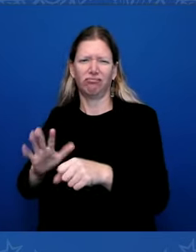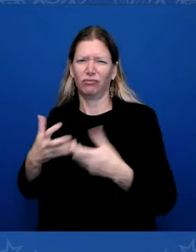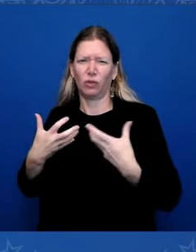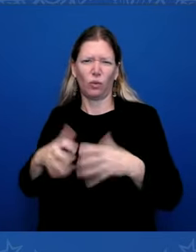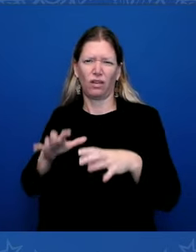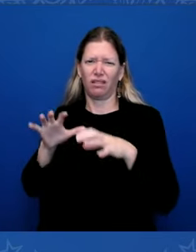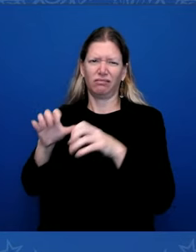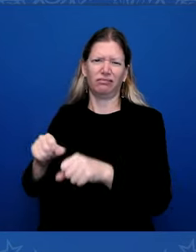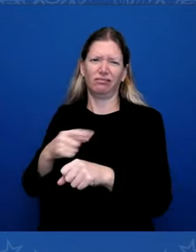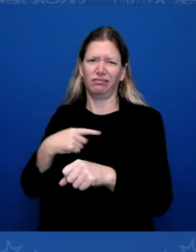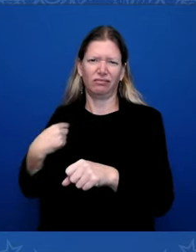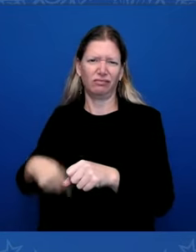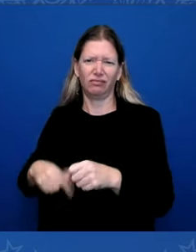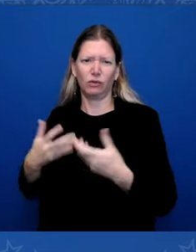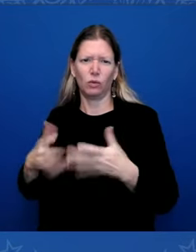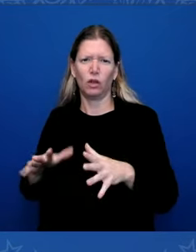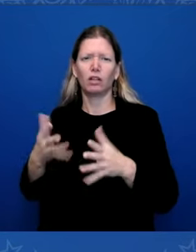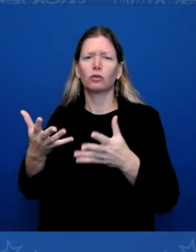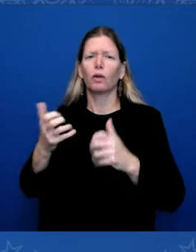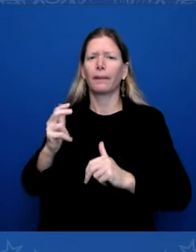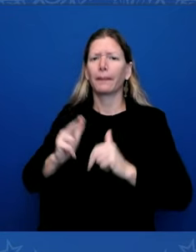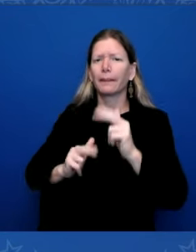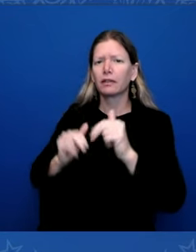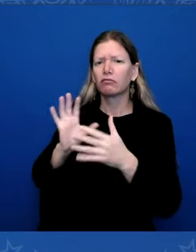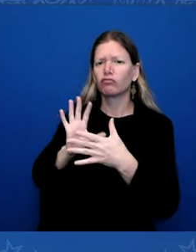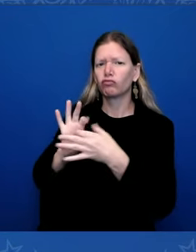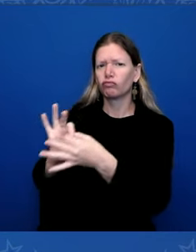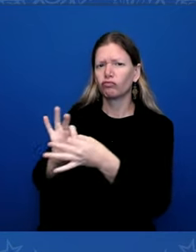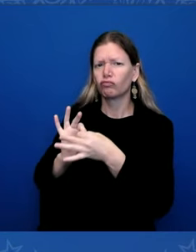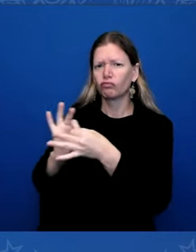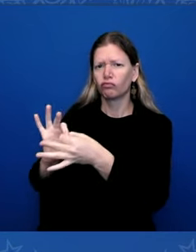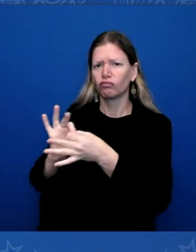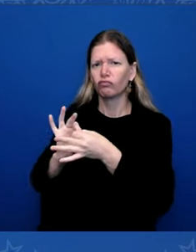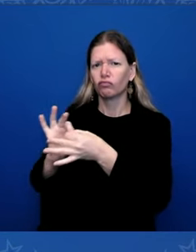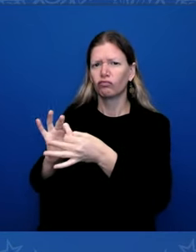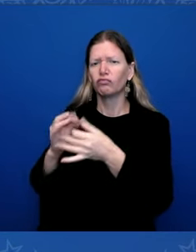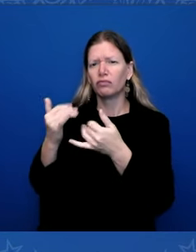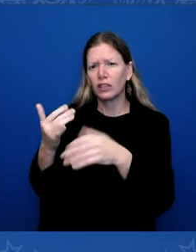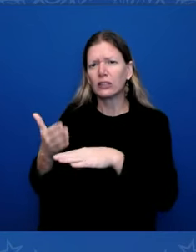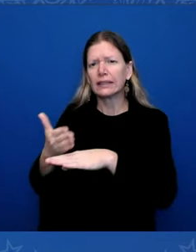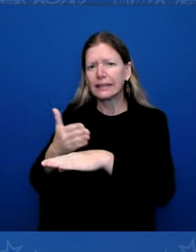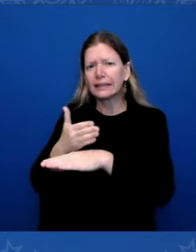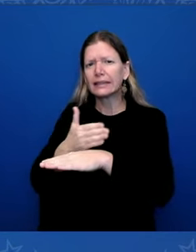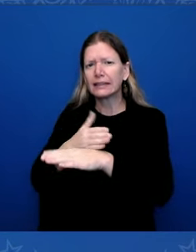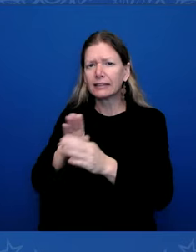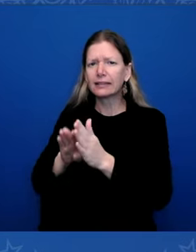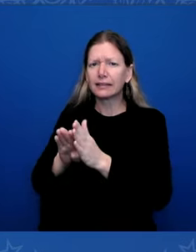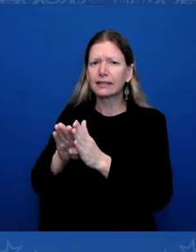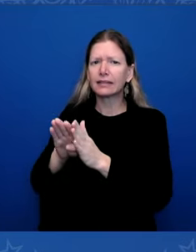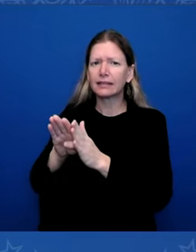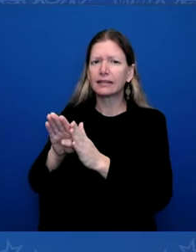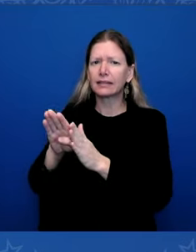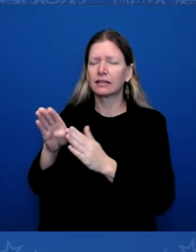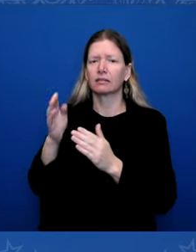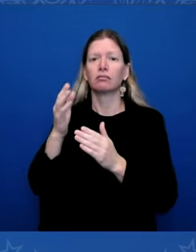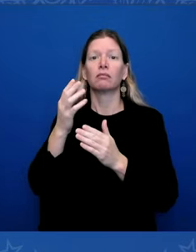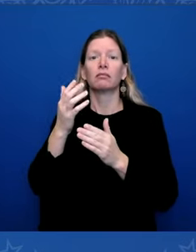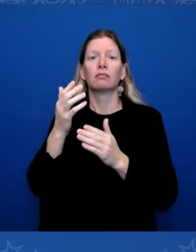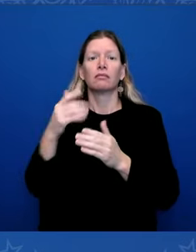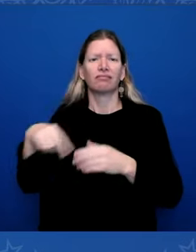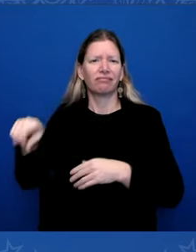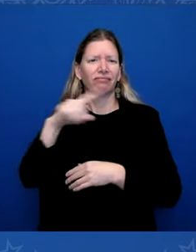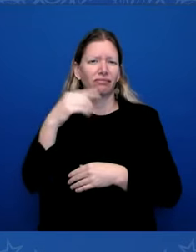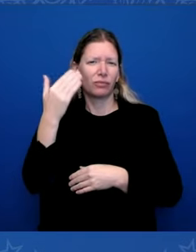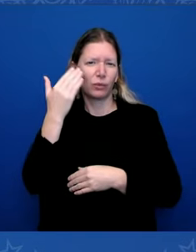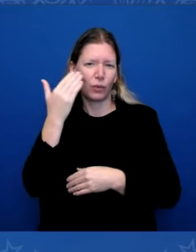China that is on the up and up, squared away. Everybody knows what it's all about. And one of the ways you do that is you make sure that